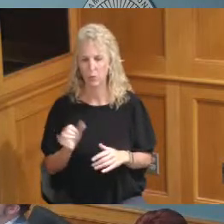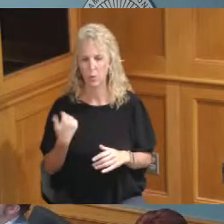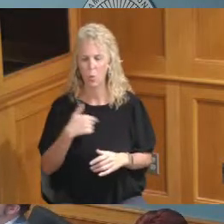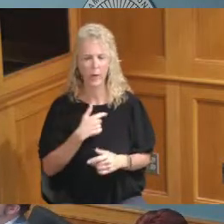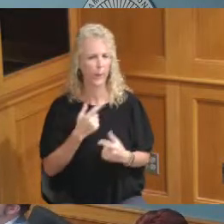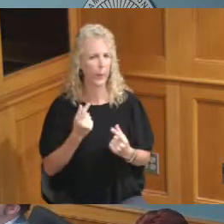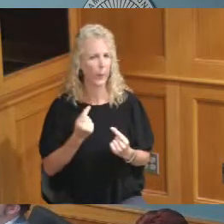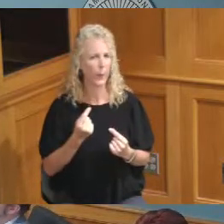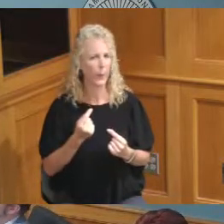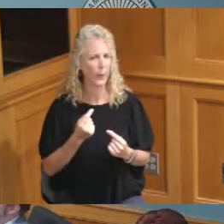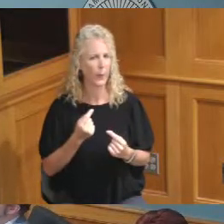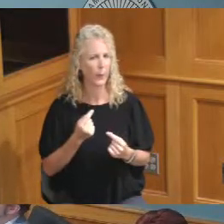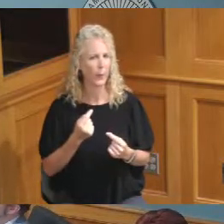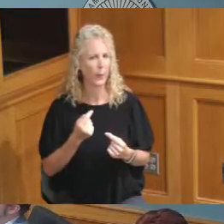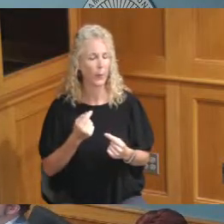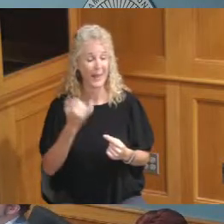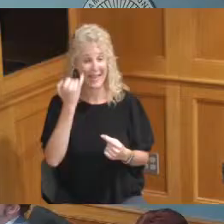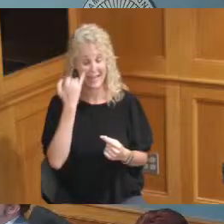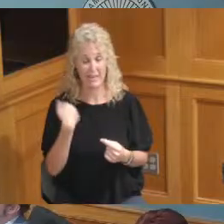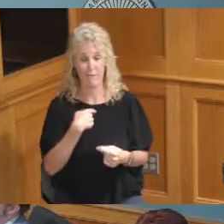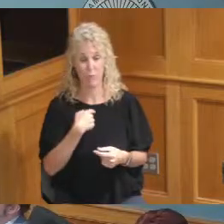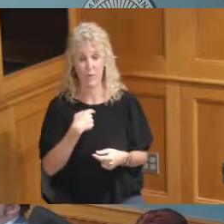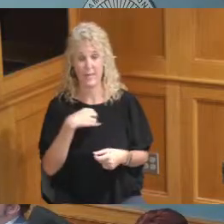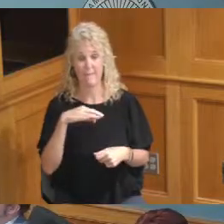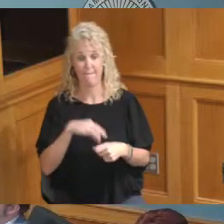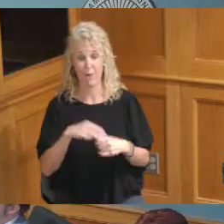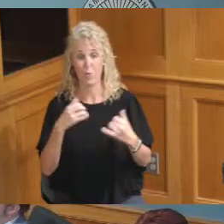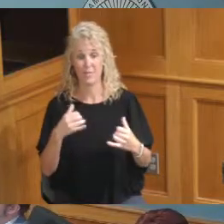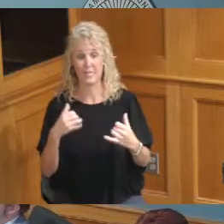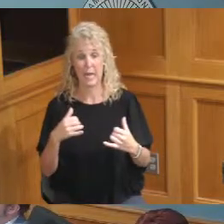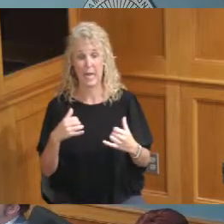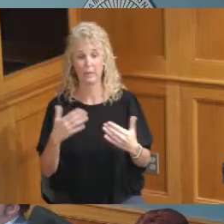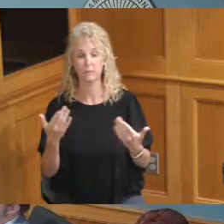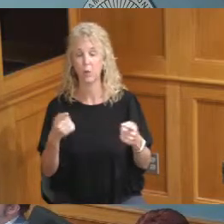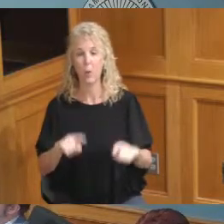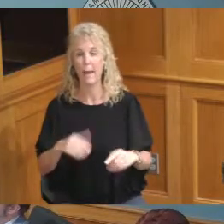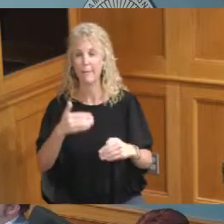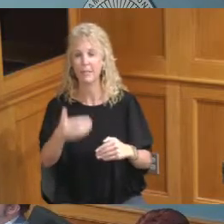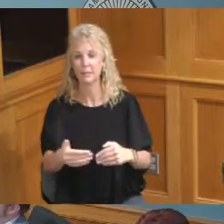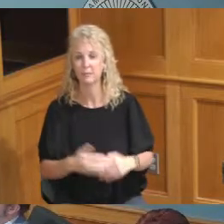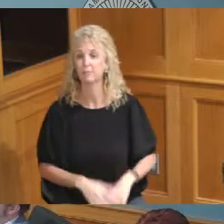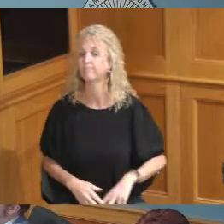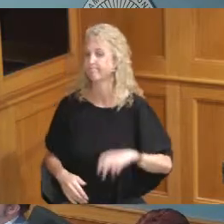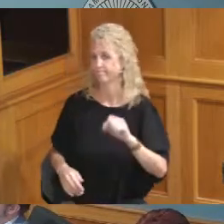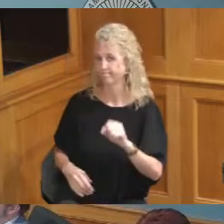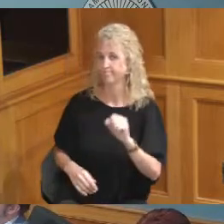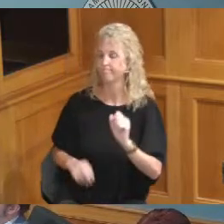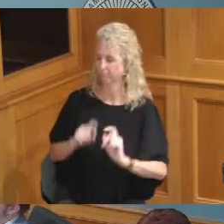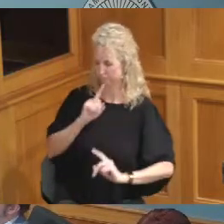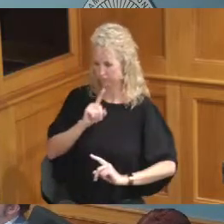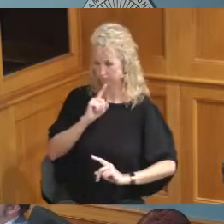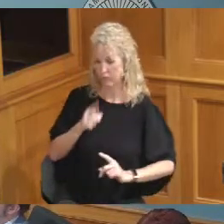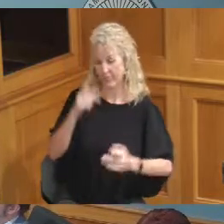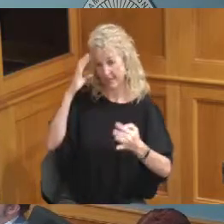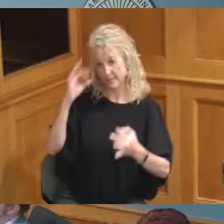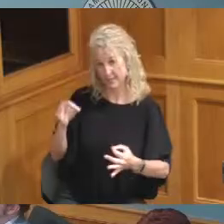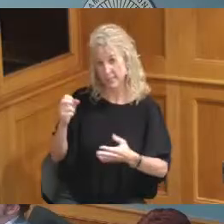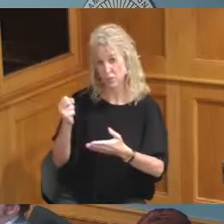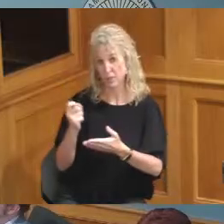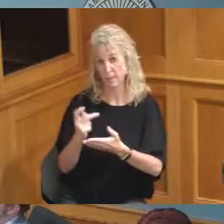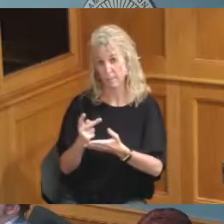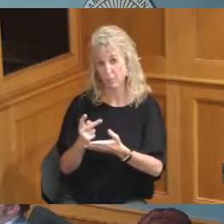relates to further actions related to the next steps with the team? It would be a resolution to